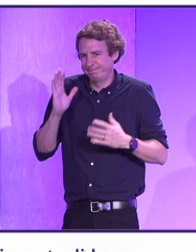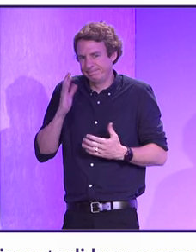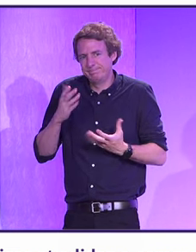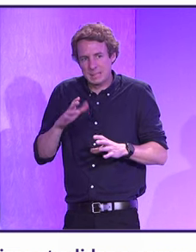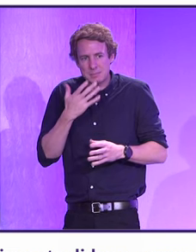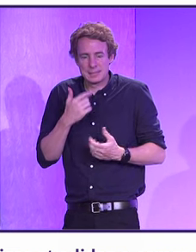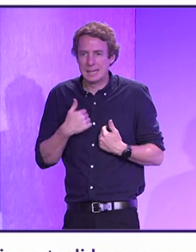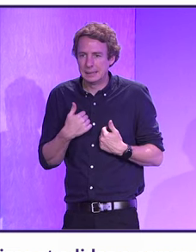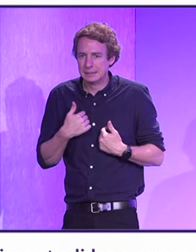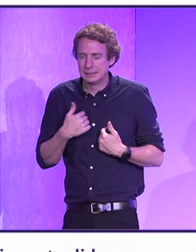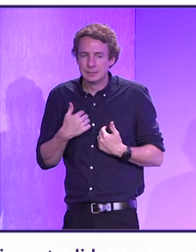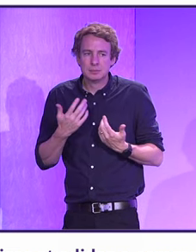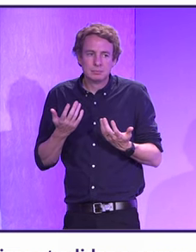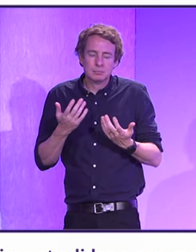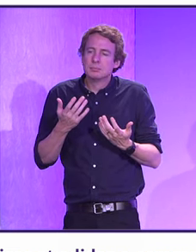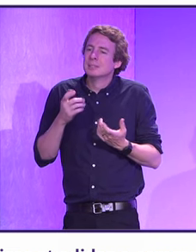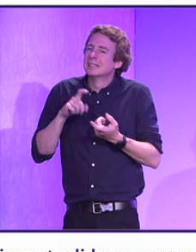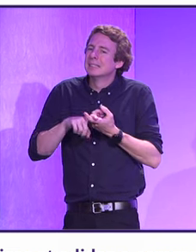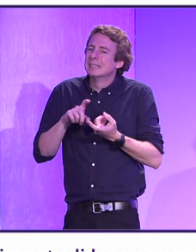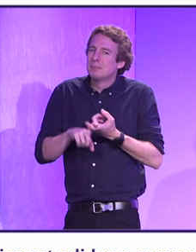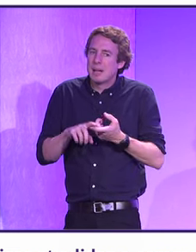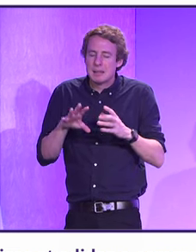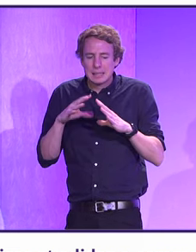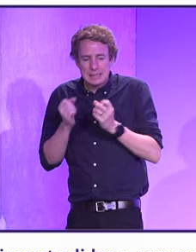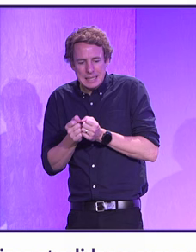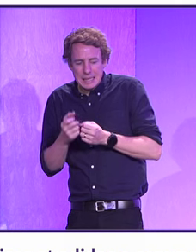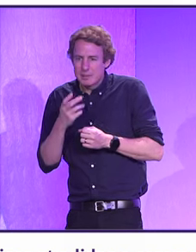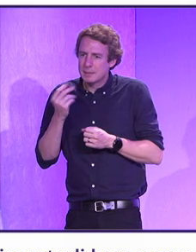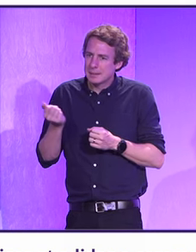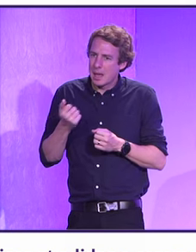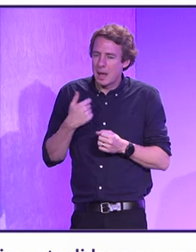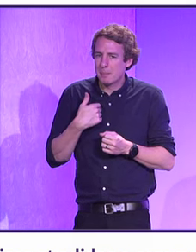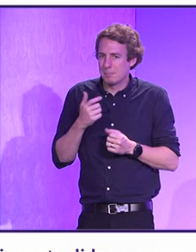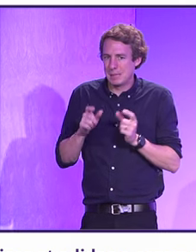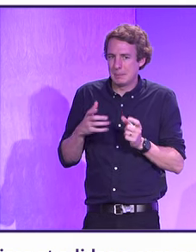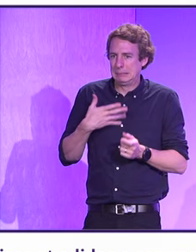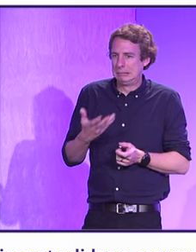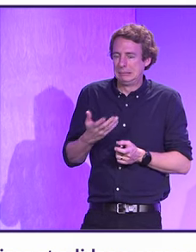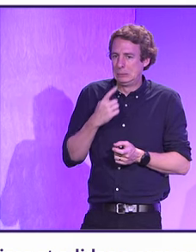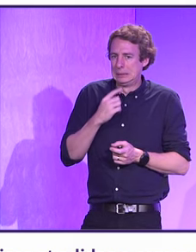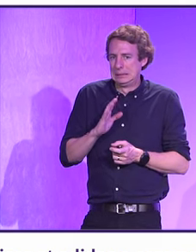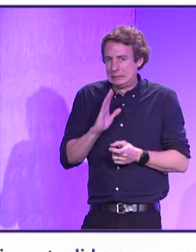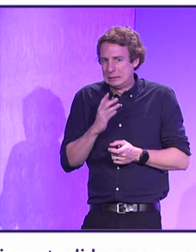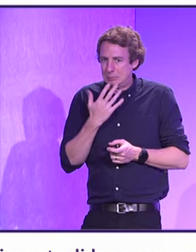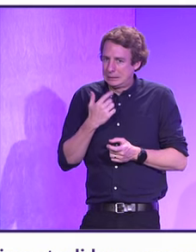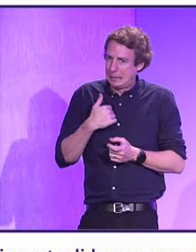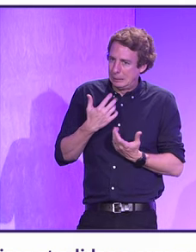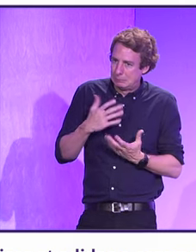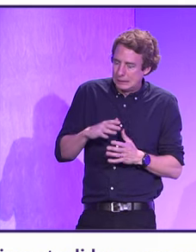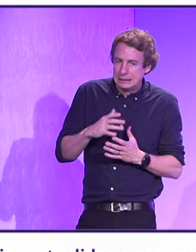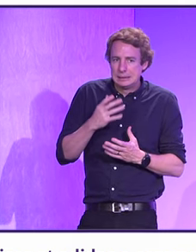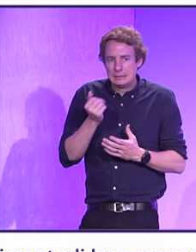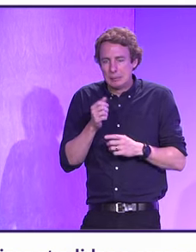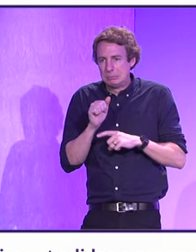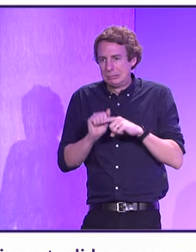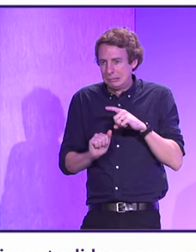missed something. Obviously, depending on the maturity of the person, the maturity of the team, there are some people that are more shy to say, yes, I made a mistake.